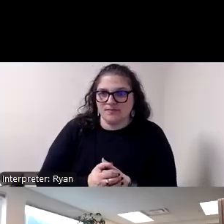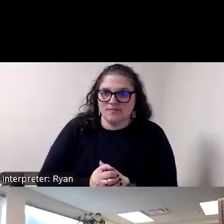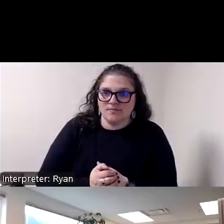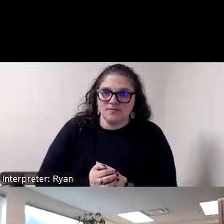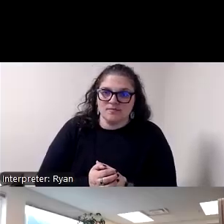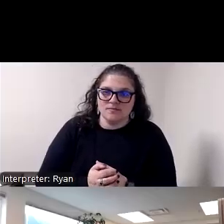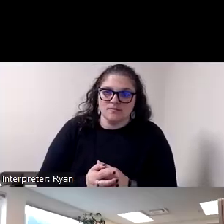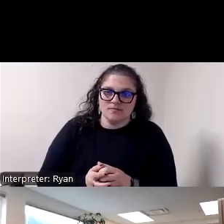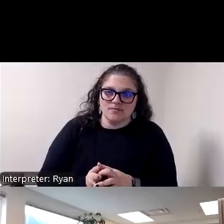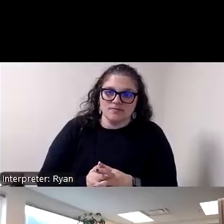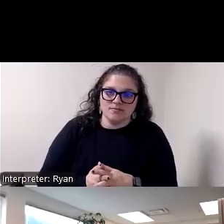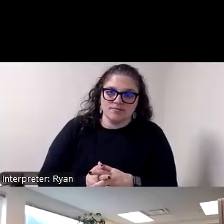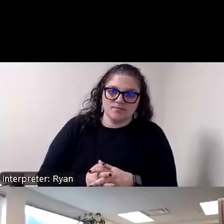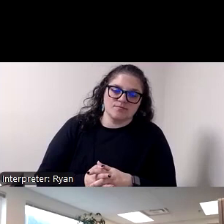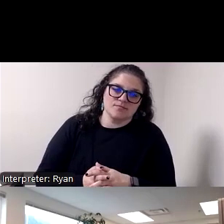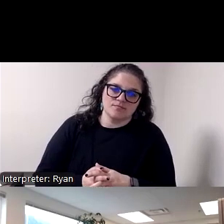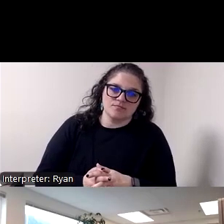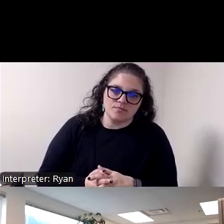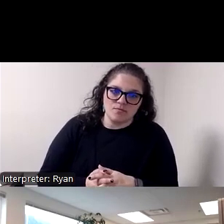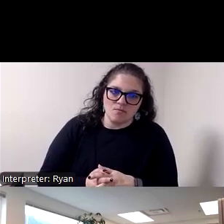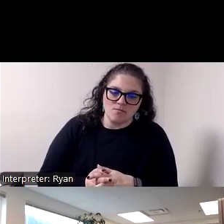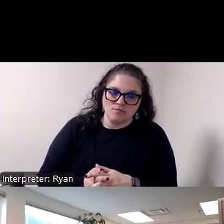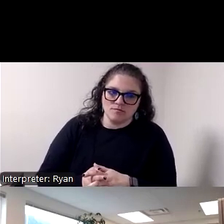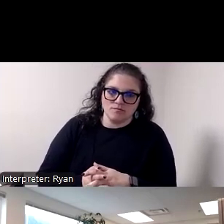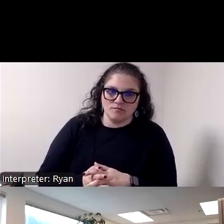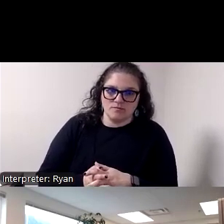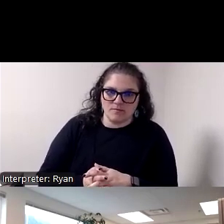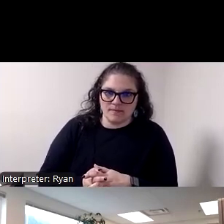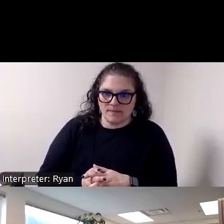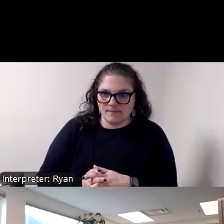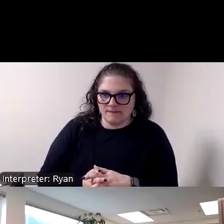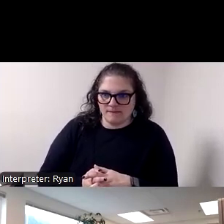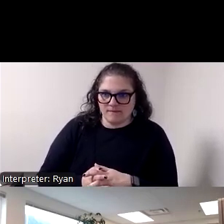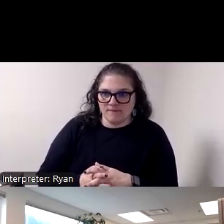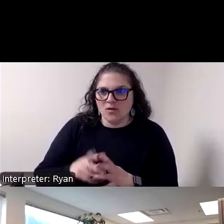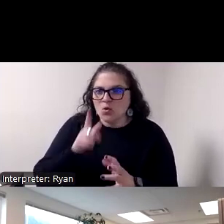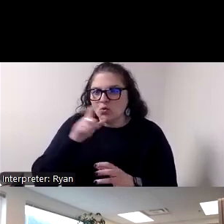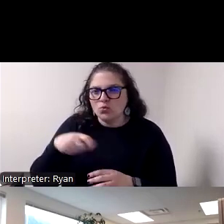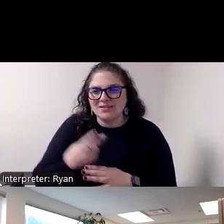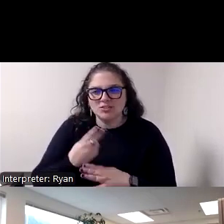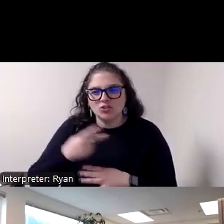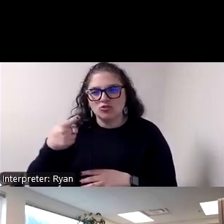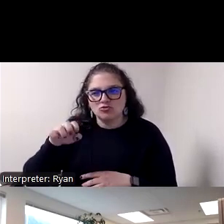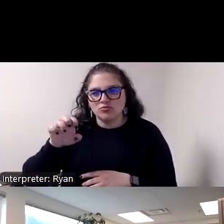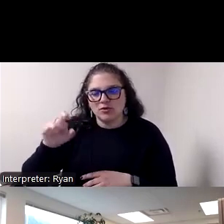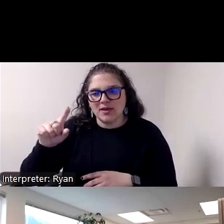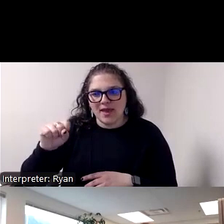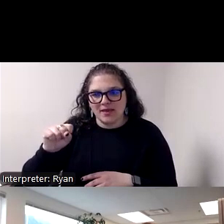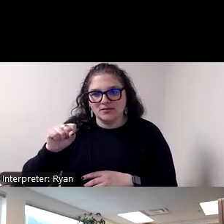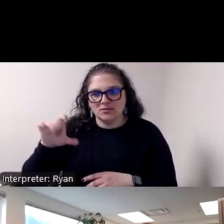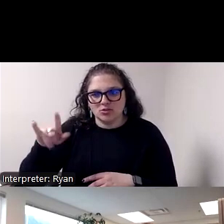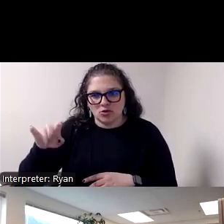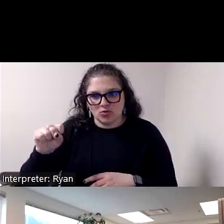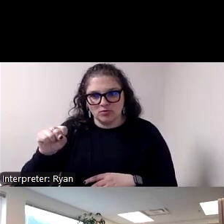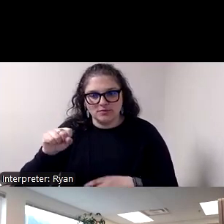For what? The pre-ETS codes. Okay, who would need to utilize pre-ETS codes? Lisa Larson is